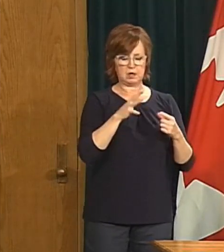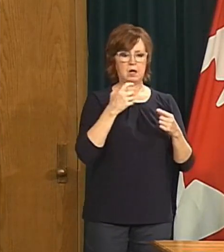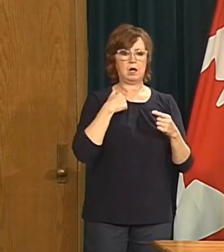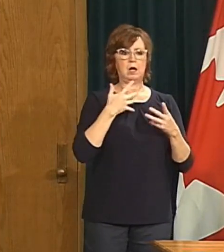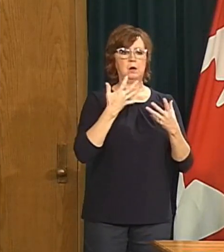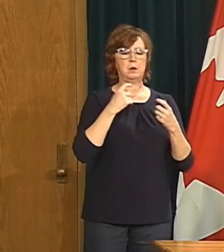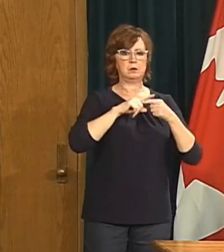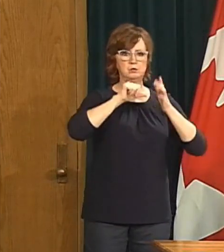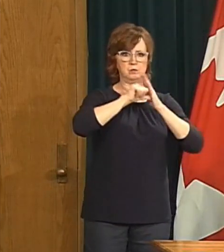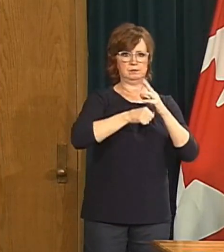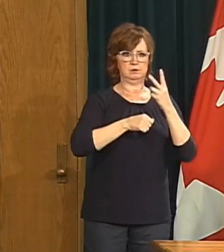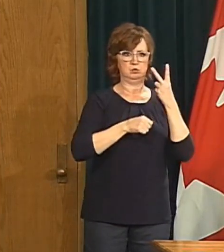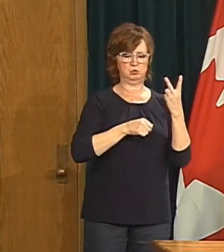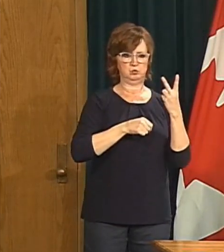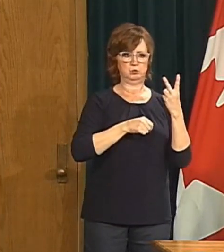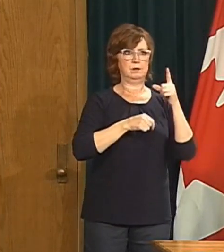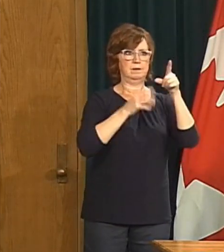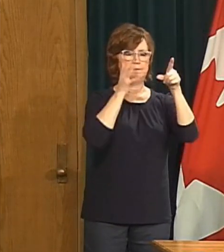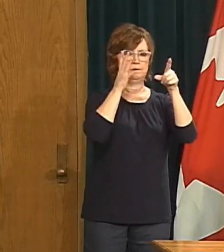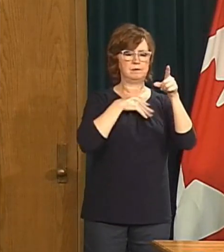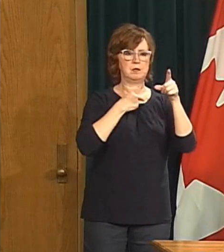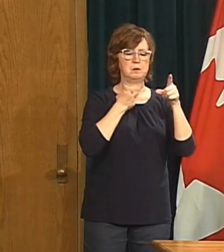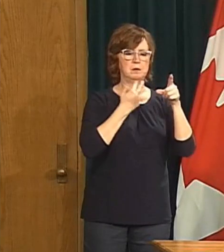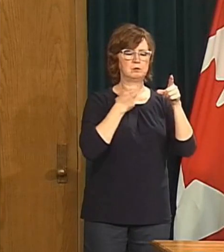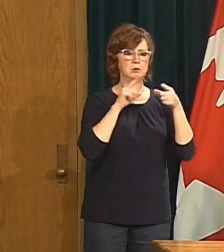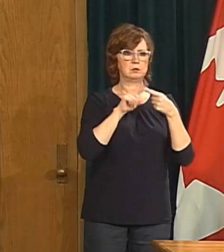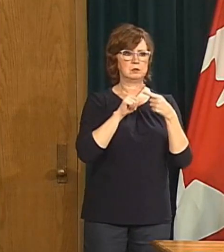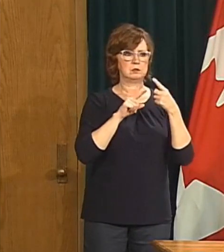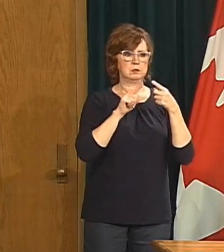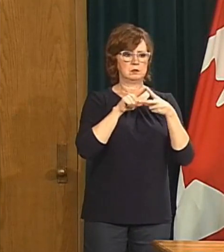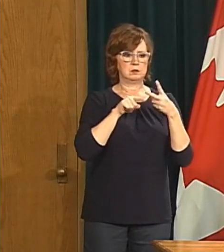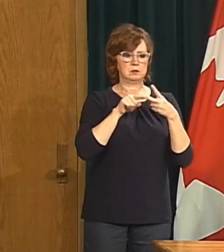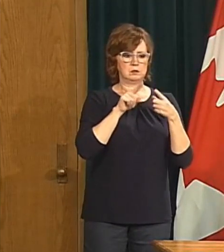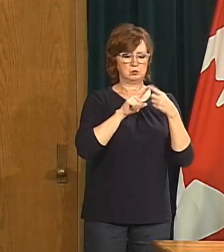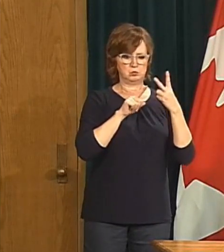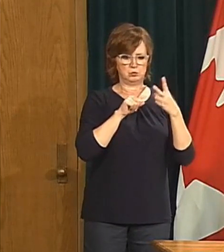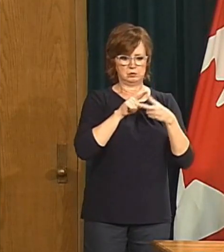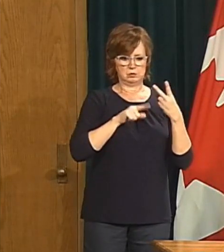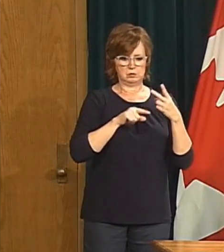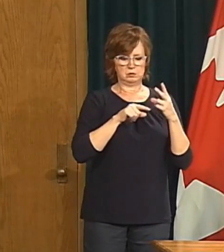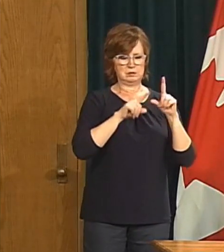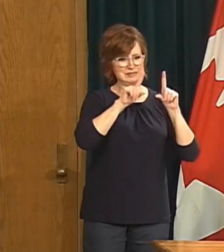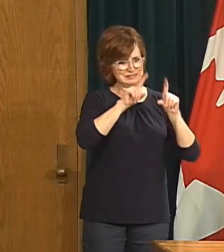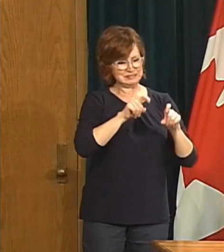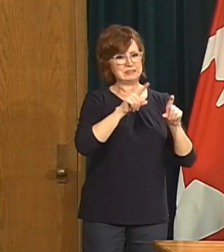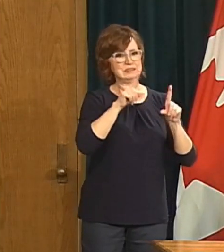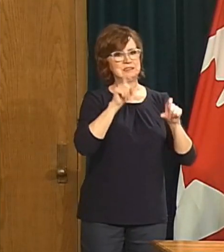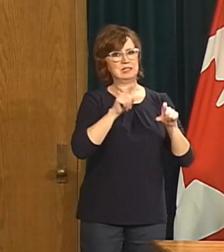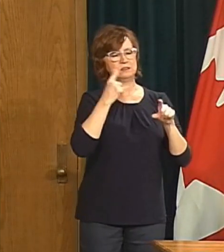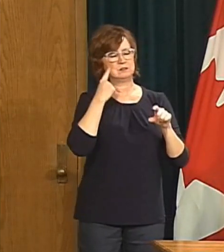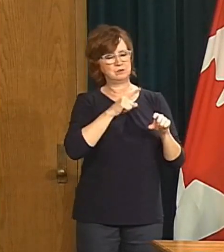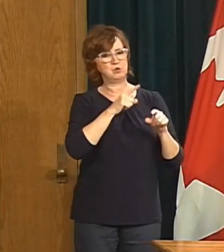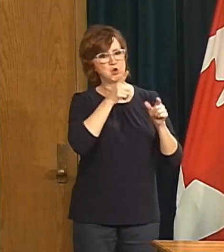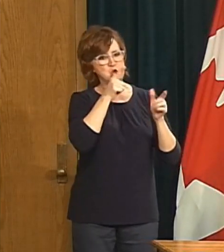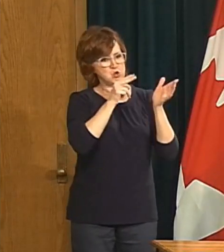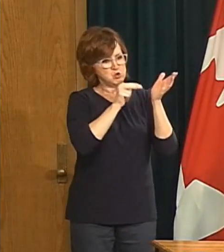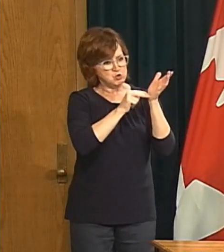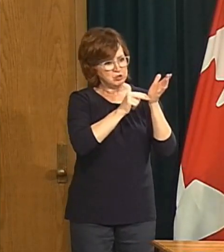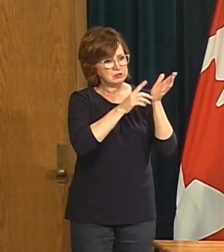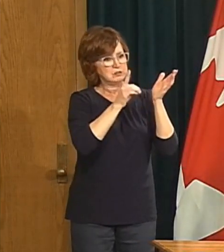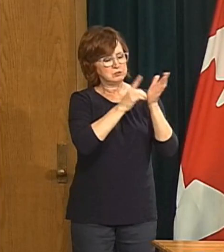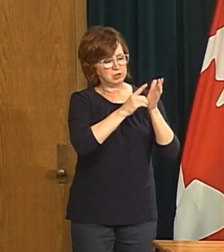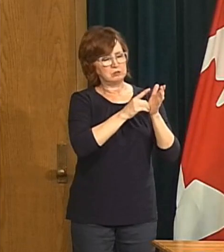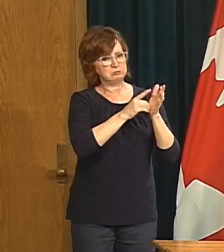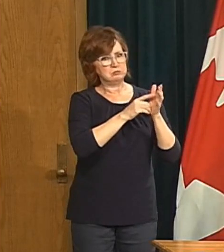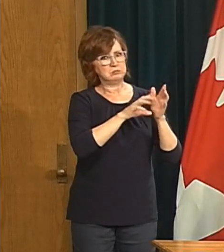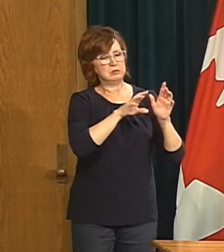things: that the screening protocols for healthcare workers in Athabasca Health Authority and the North is no